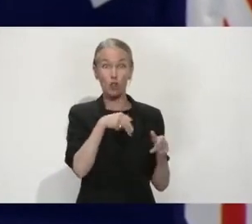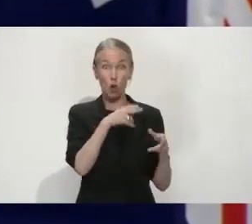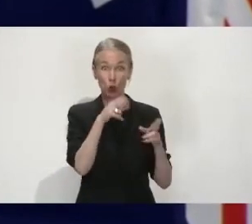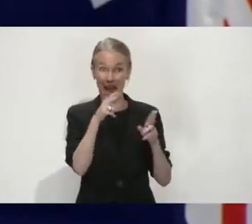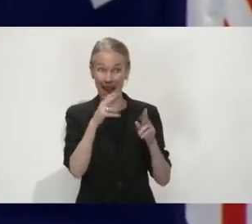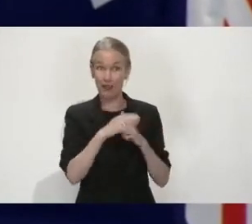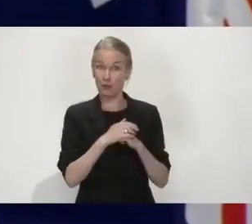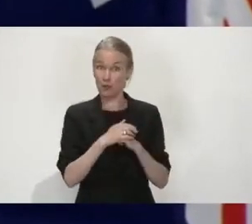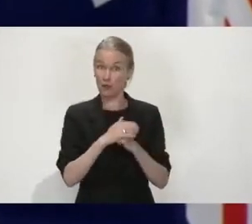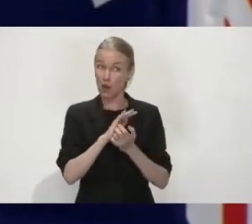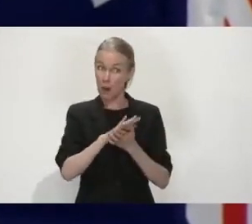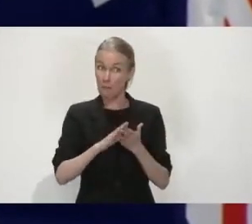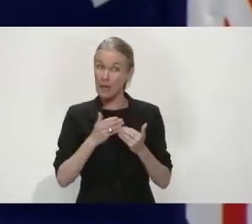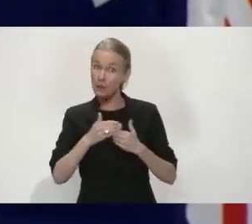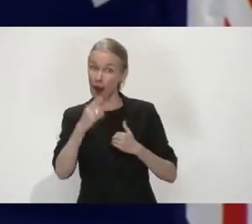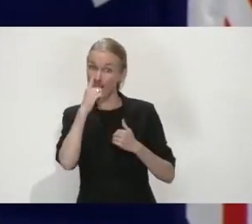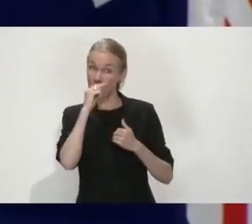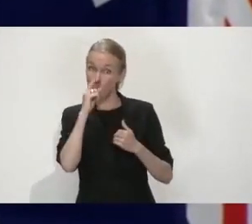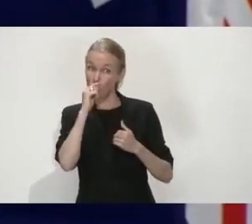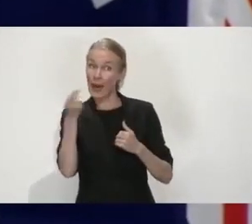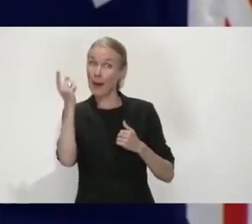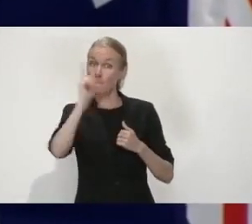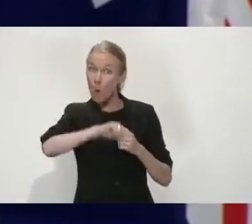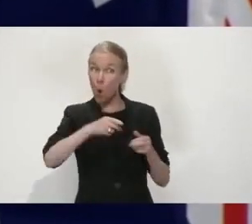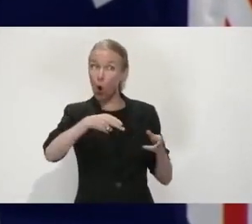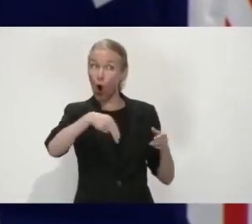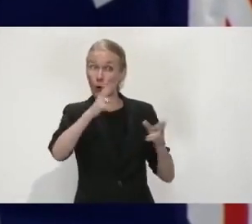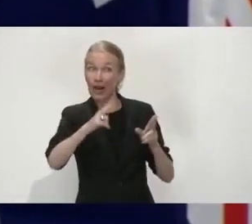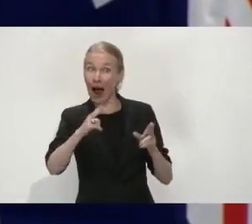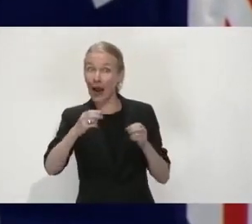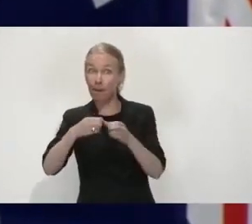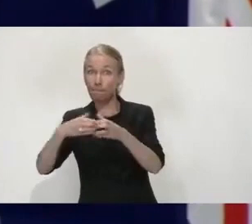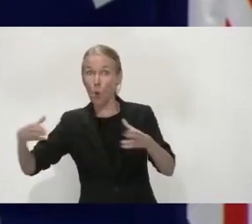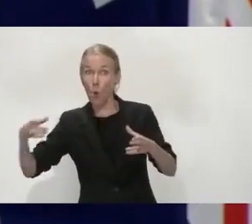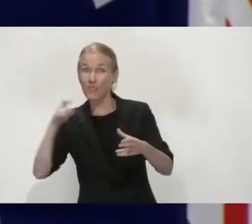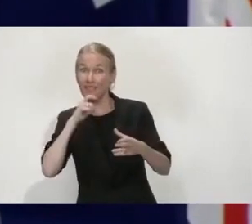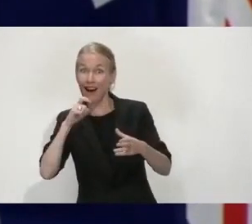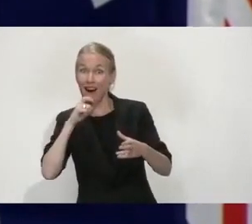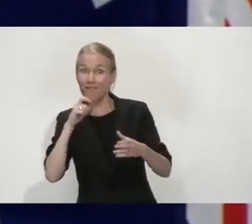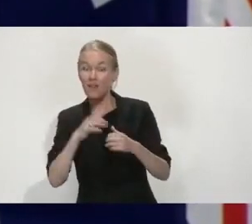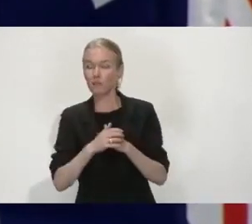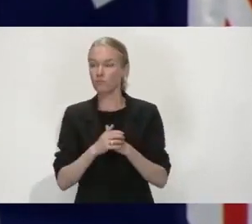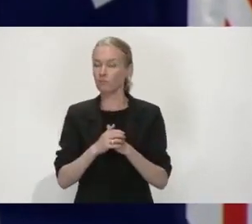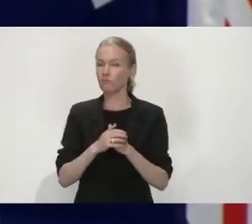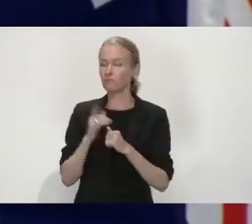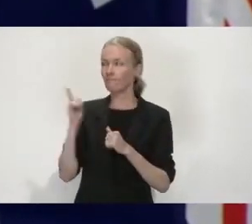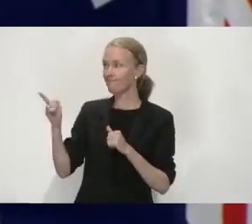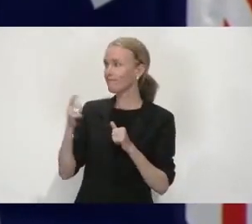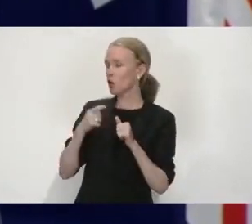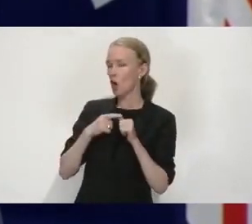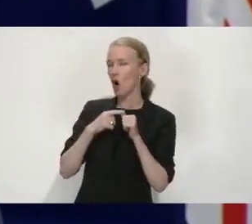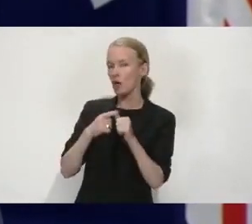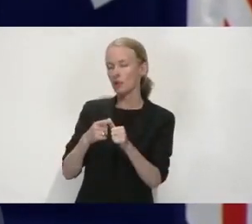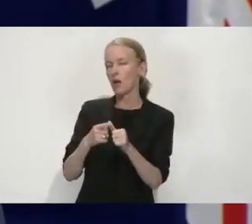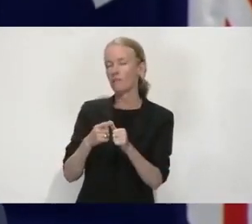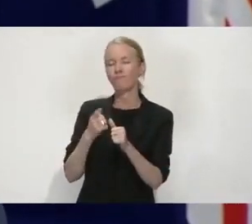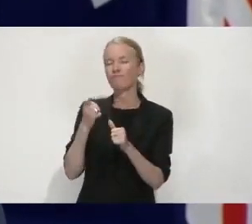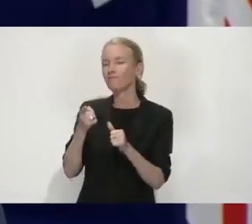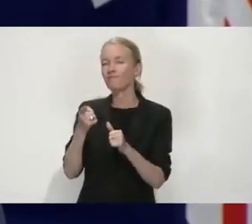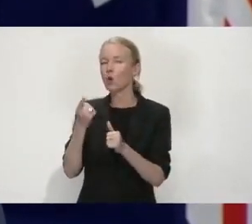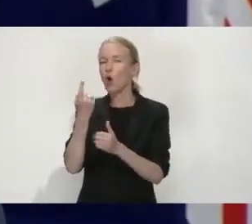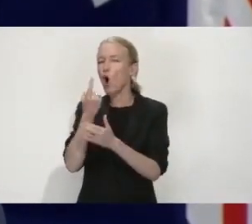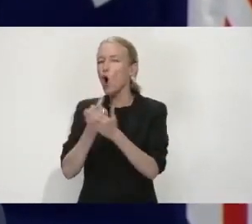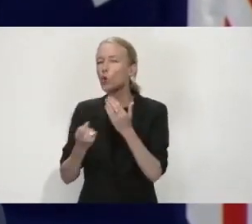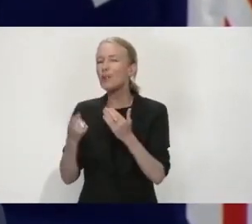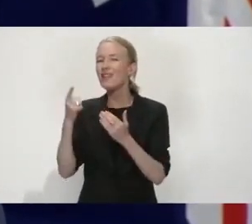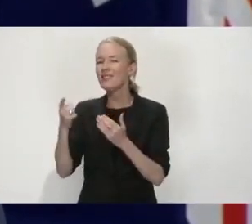before. It's not just about the frontline healthcare workers. One of the things that's become clear to us is we need to always be thinking about what if the